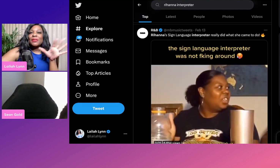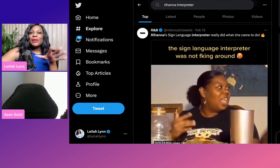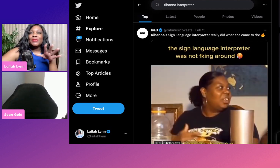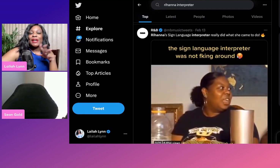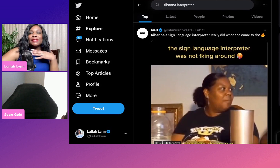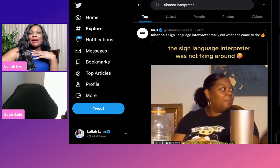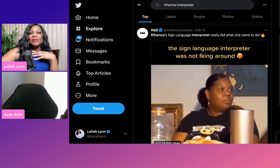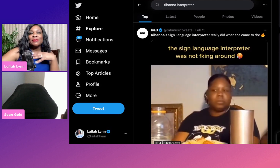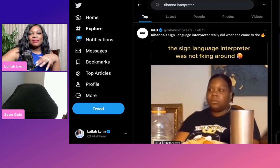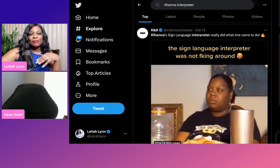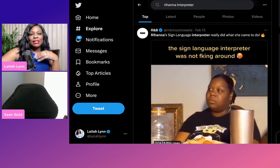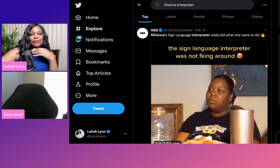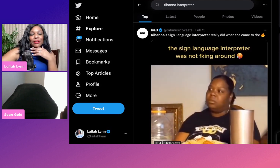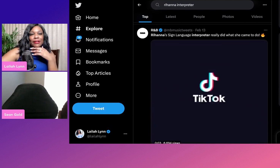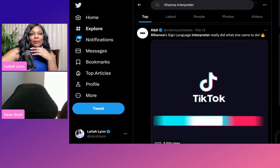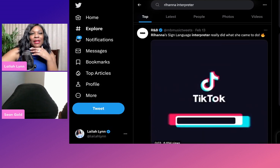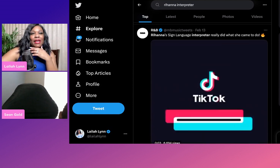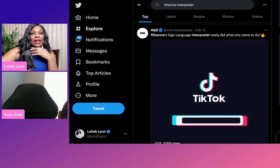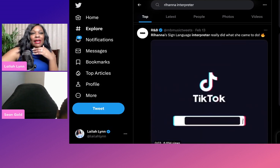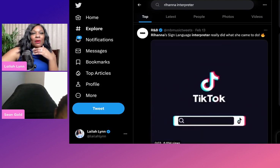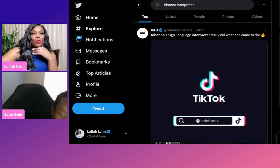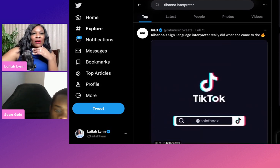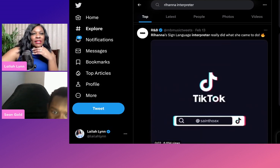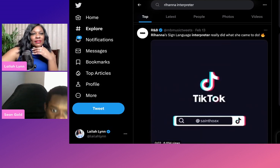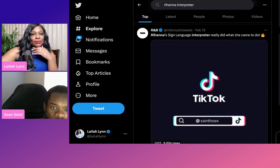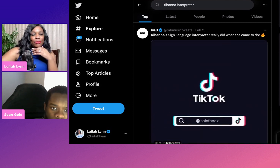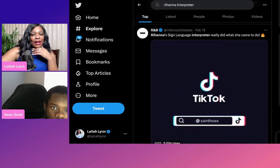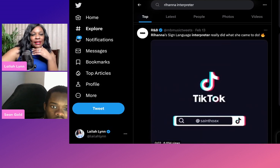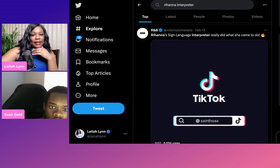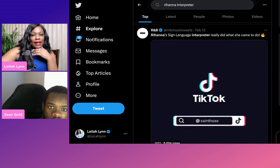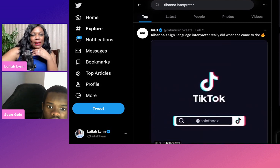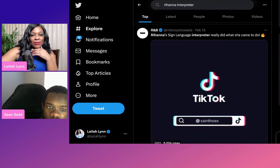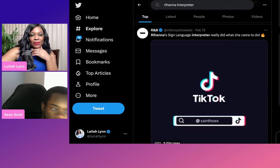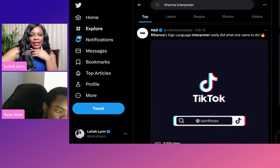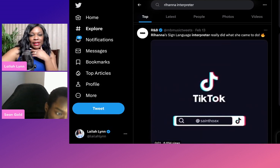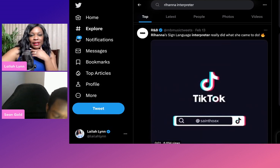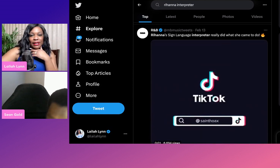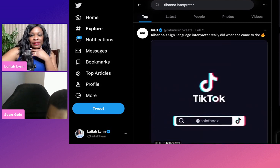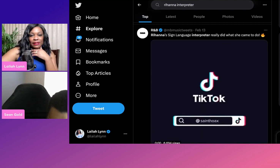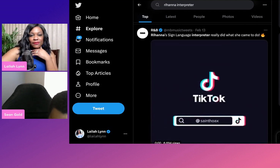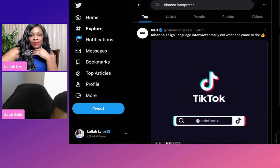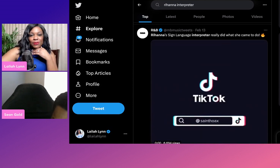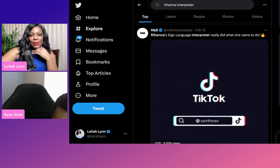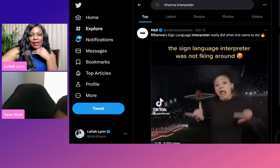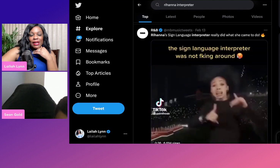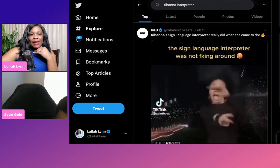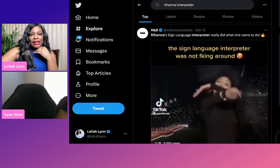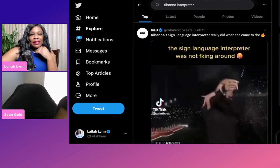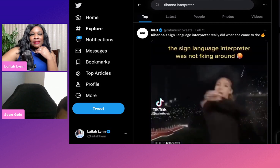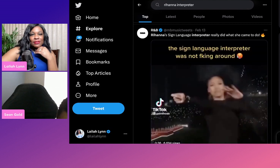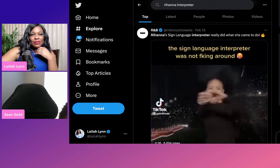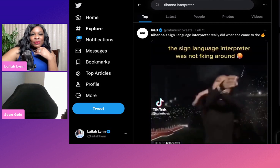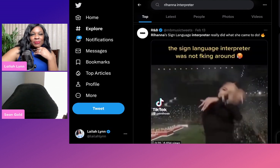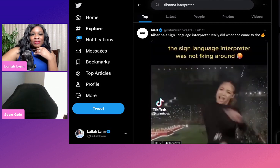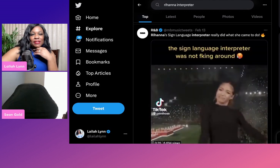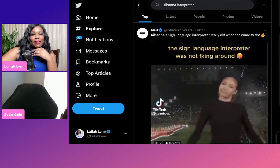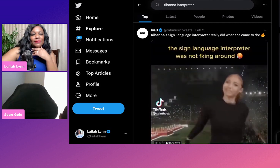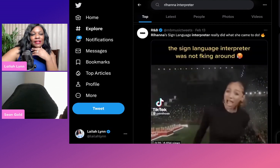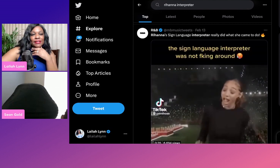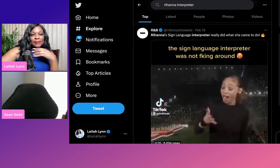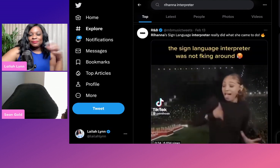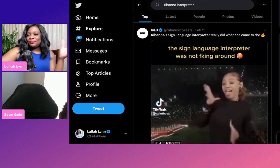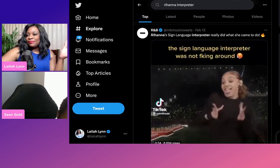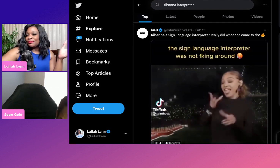And by the way, you guys, I'm going to be reading for him. And while he's writing, I will go ahead and give you a description